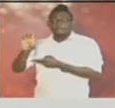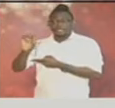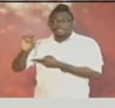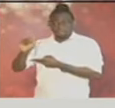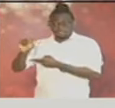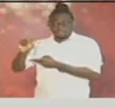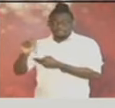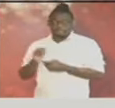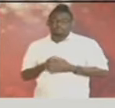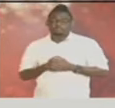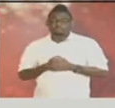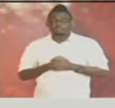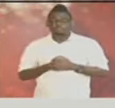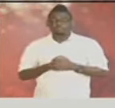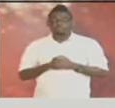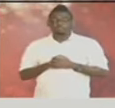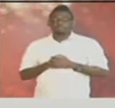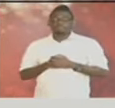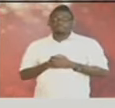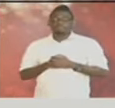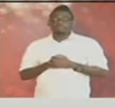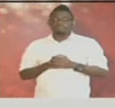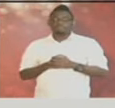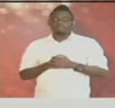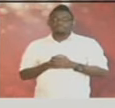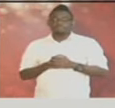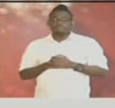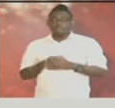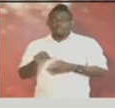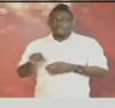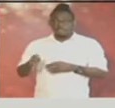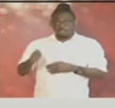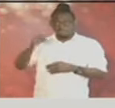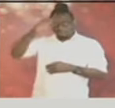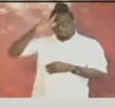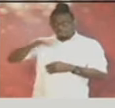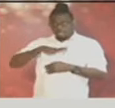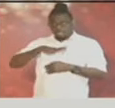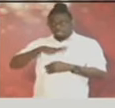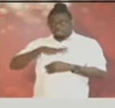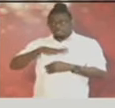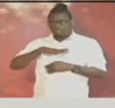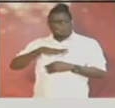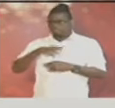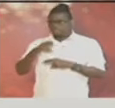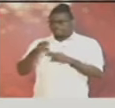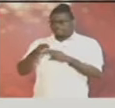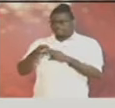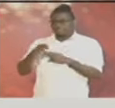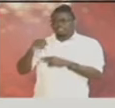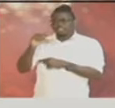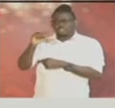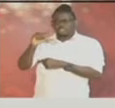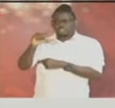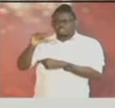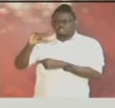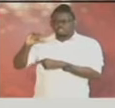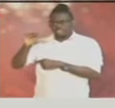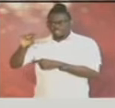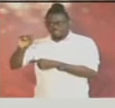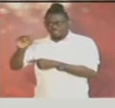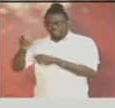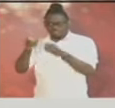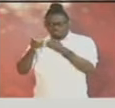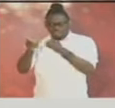for St. Andrew St. David, and Mr. Roshan Siram Singh, our GIS Manager. I am Candace